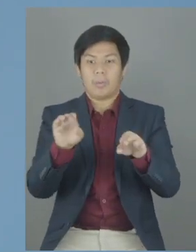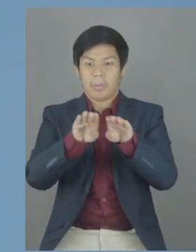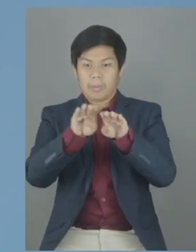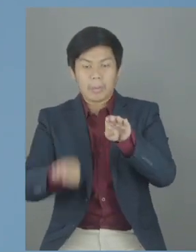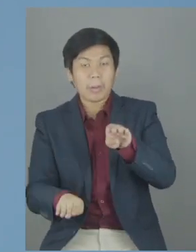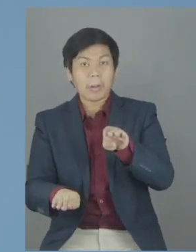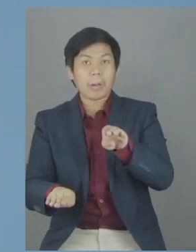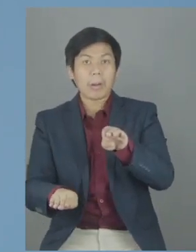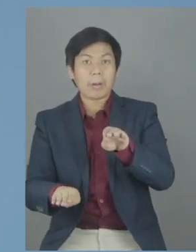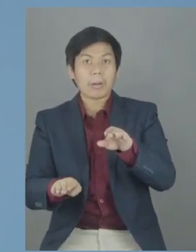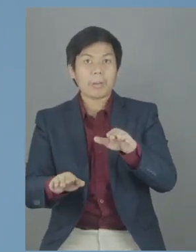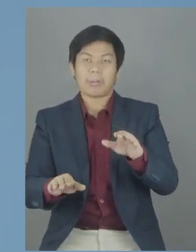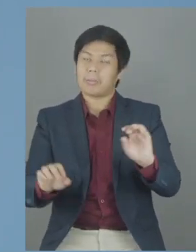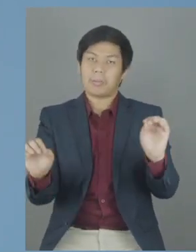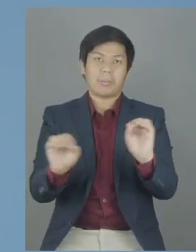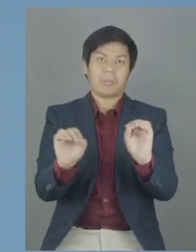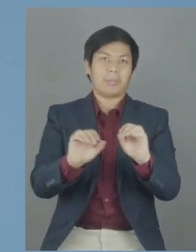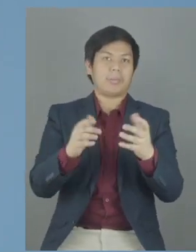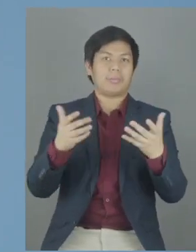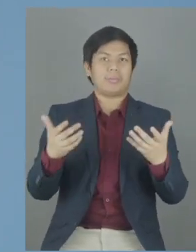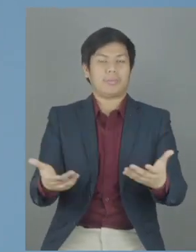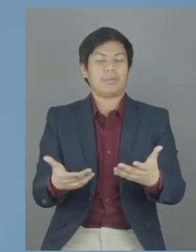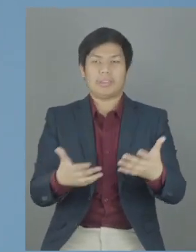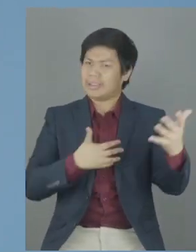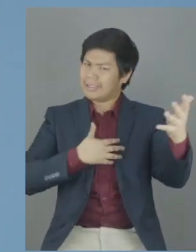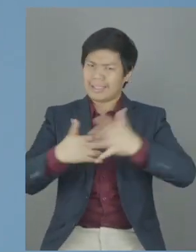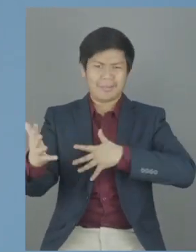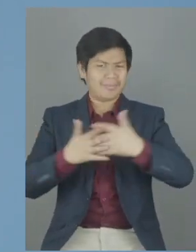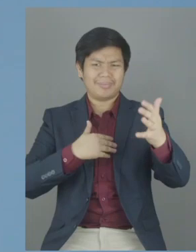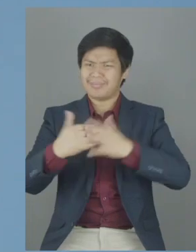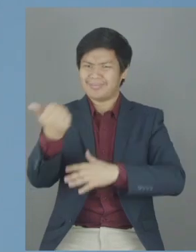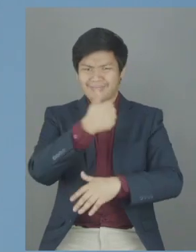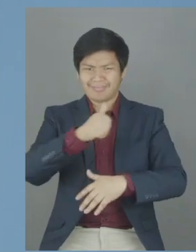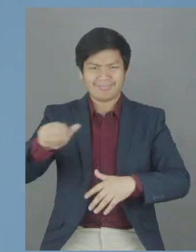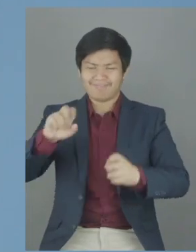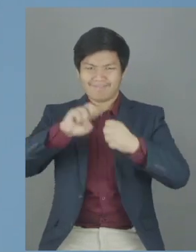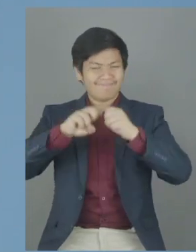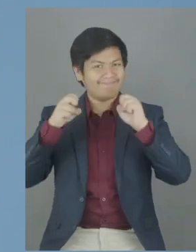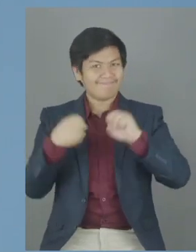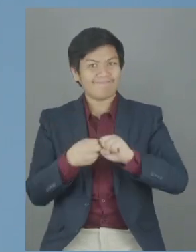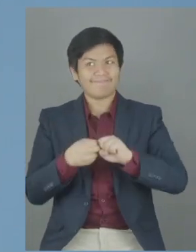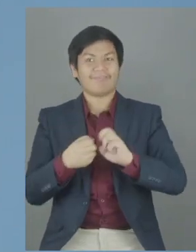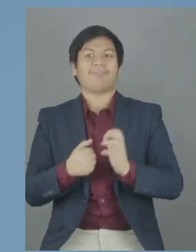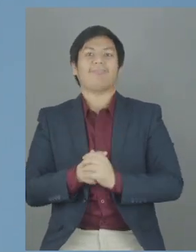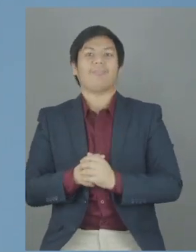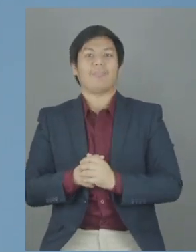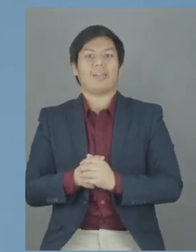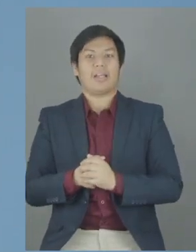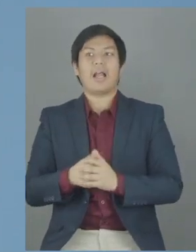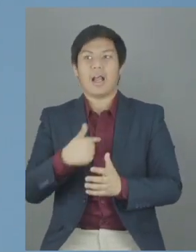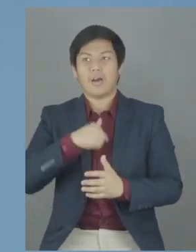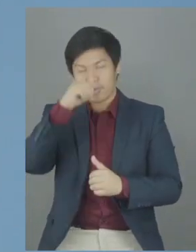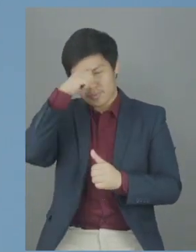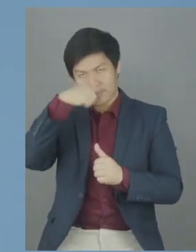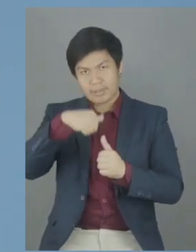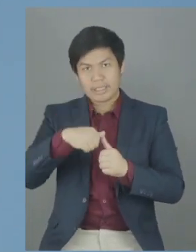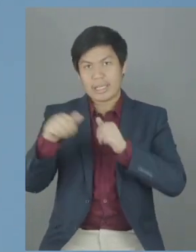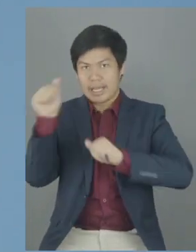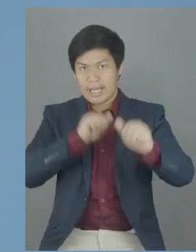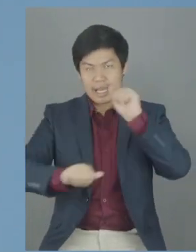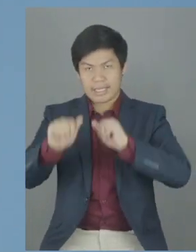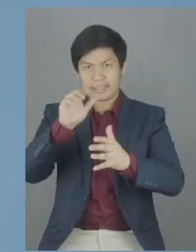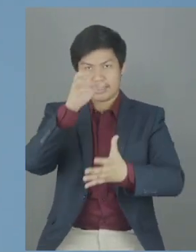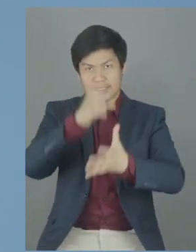disqualifying factor, regardless of any kind of disability. I remember Acts chapter